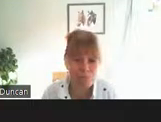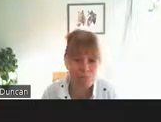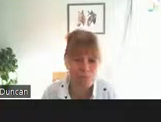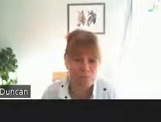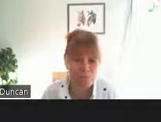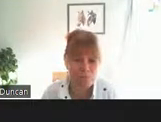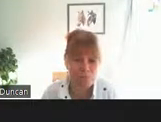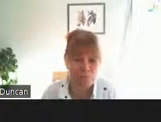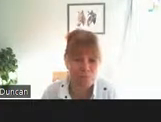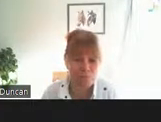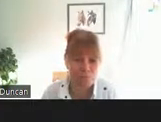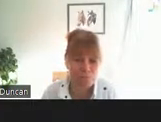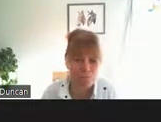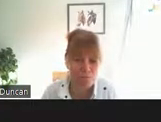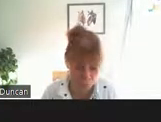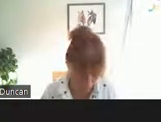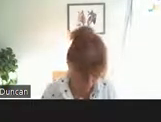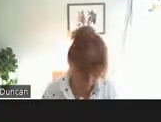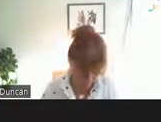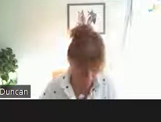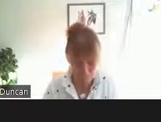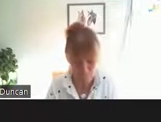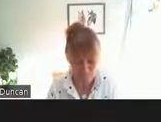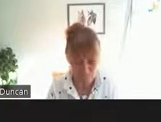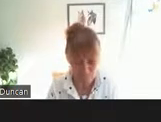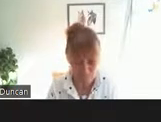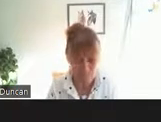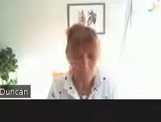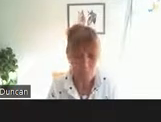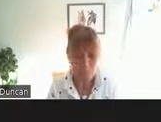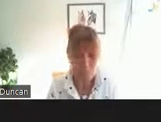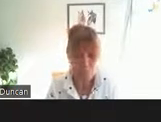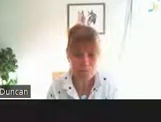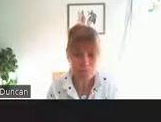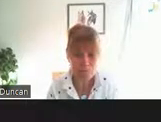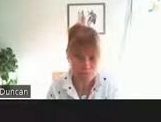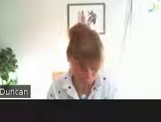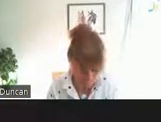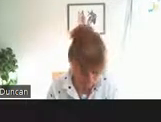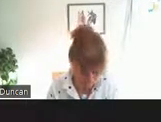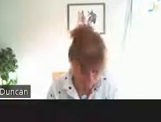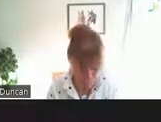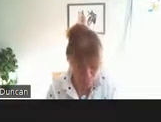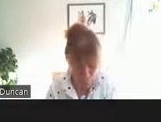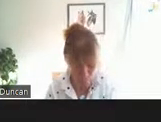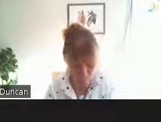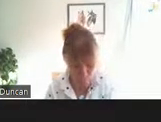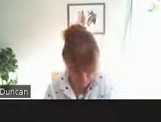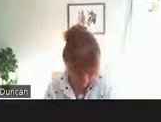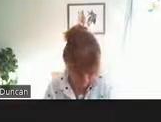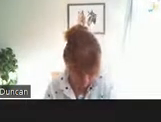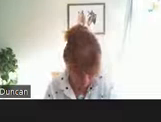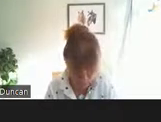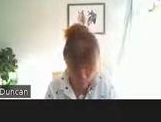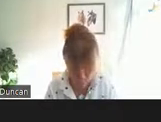That was a little bit more tricky, wasn't it? And just something quite interesting about orca is it's the largest of the dolphin family, and its unique